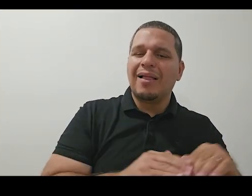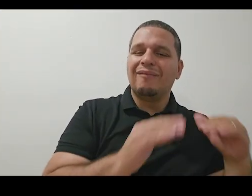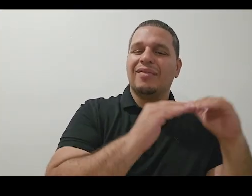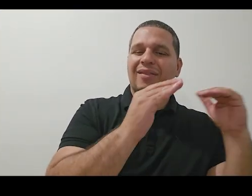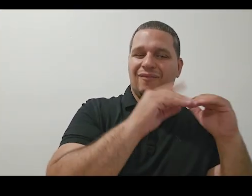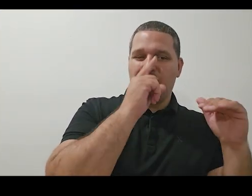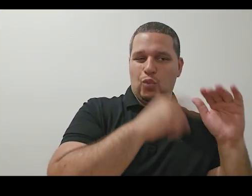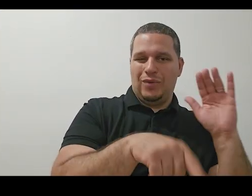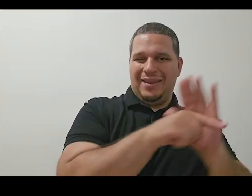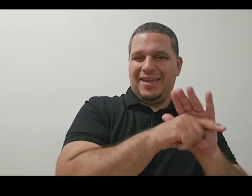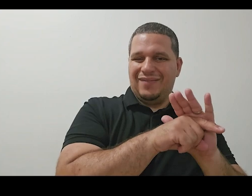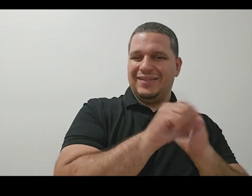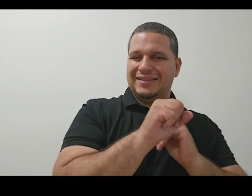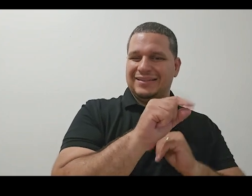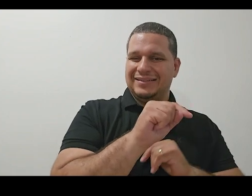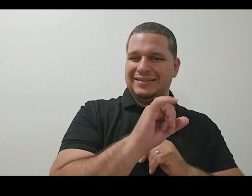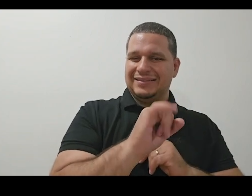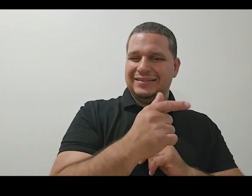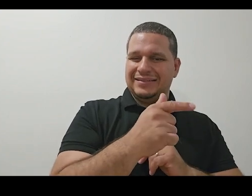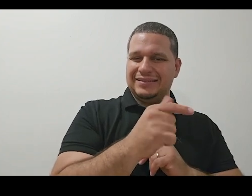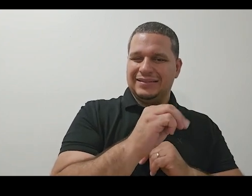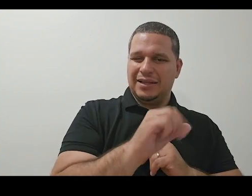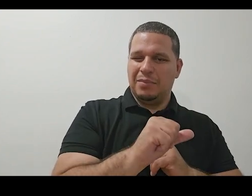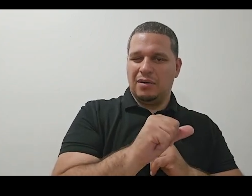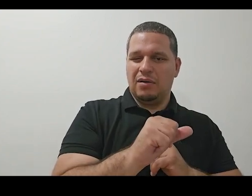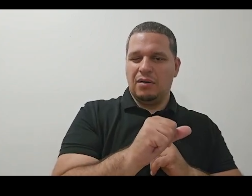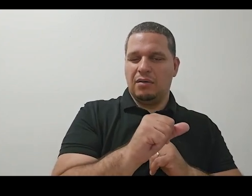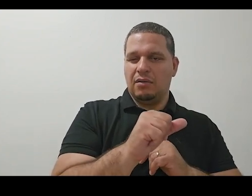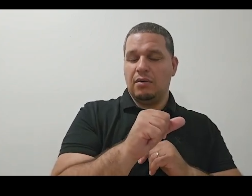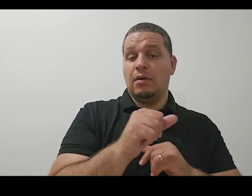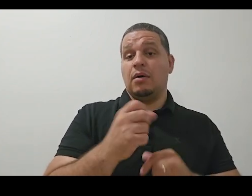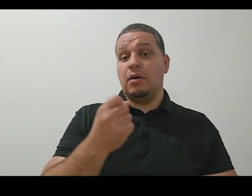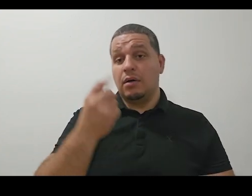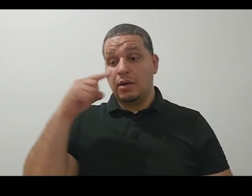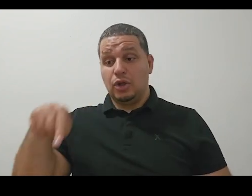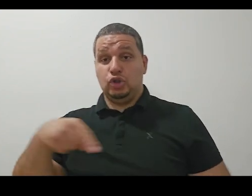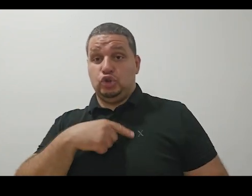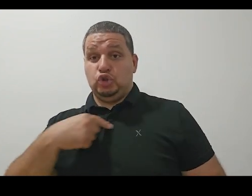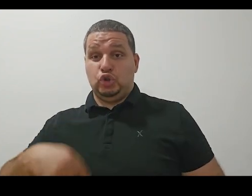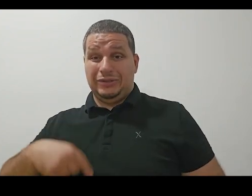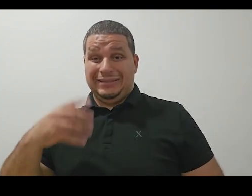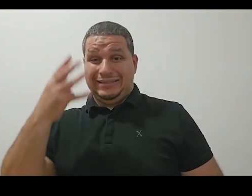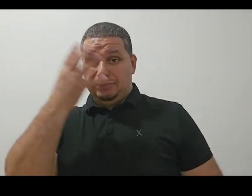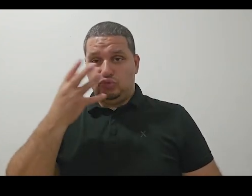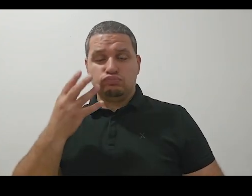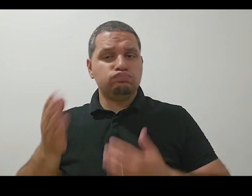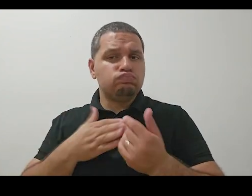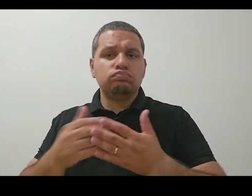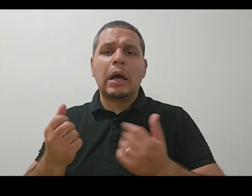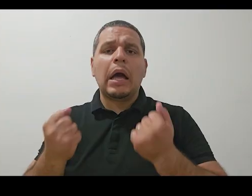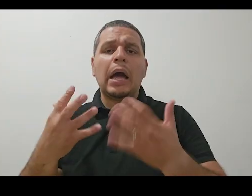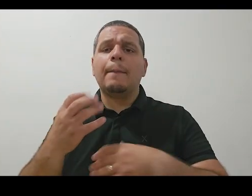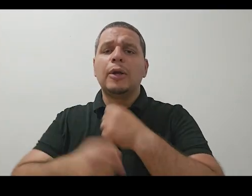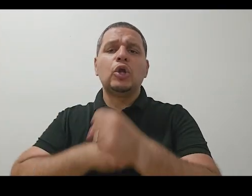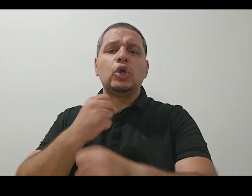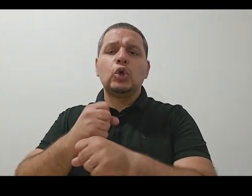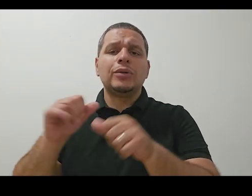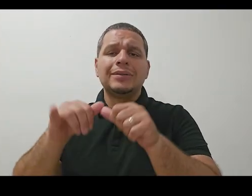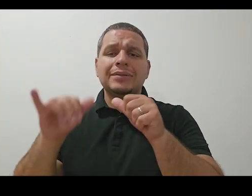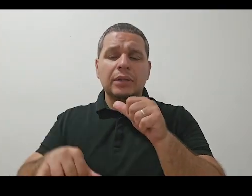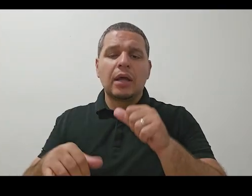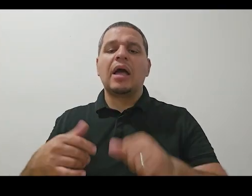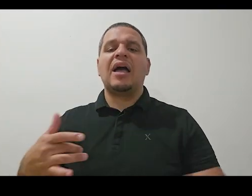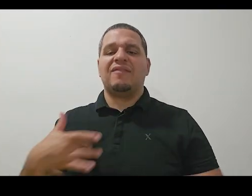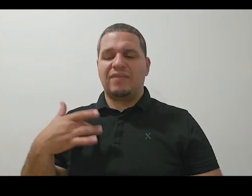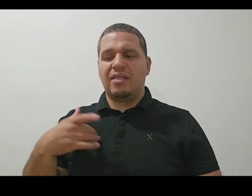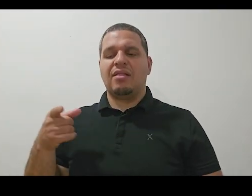of stigma as the majority of people here. But Chinese immigrants, and it doesn't matter how many years they're in the United States,